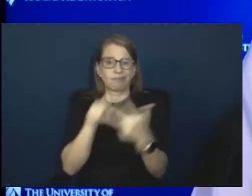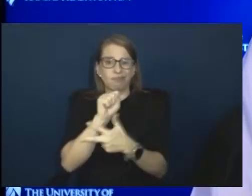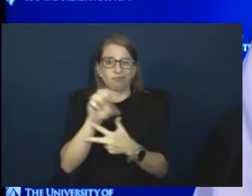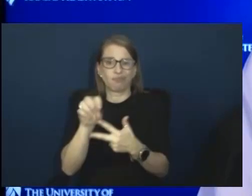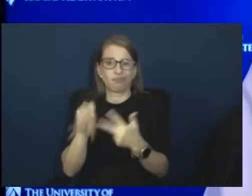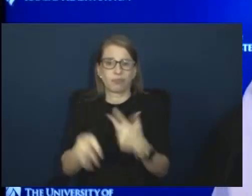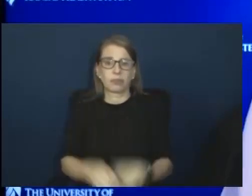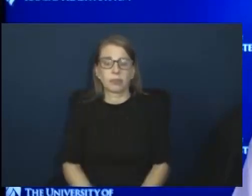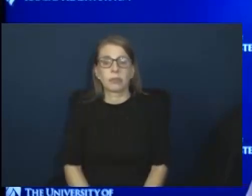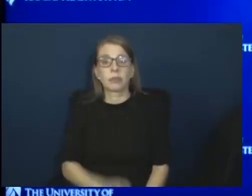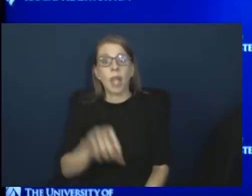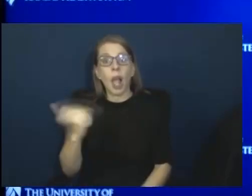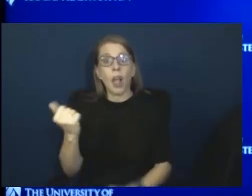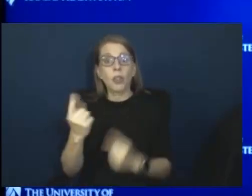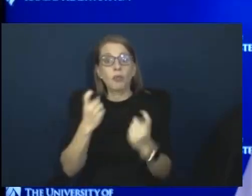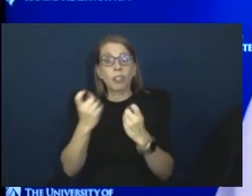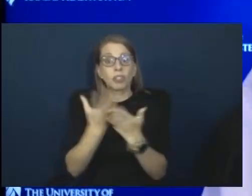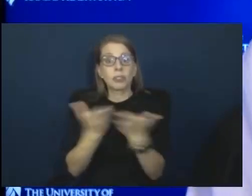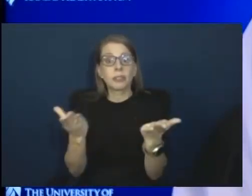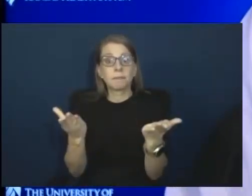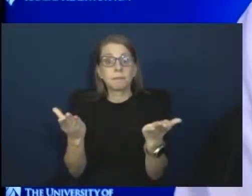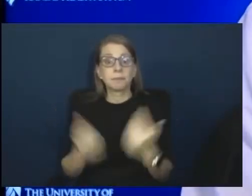Other questions on the line today?